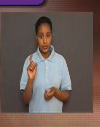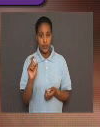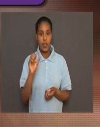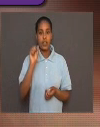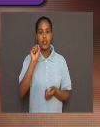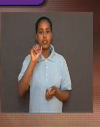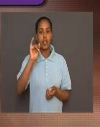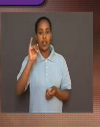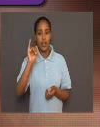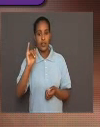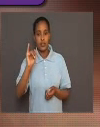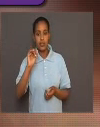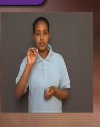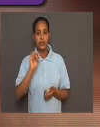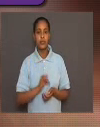silicon,